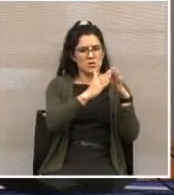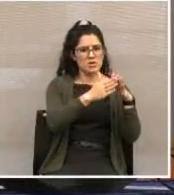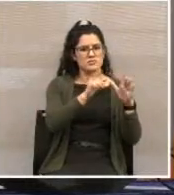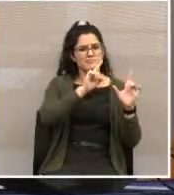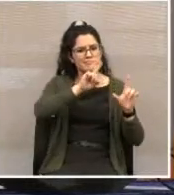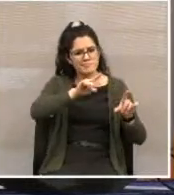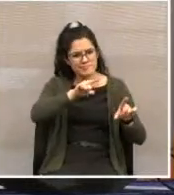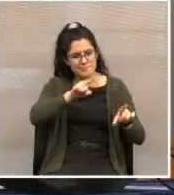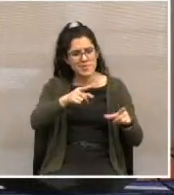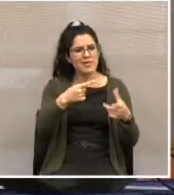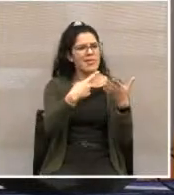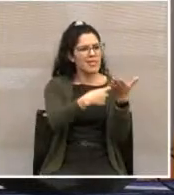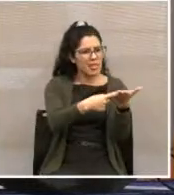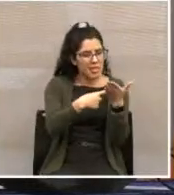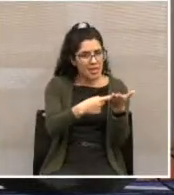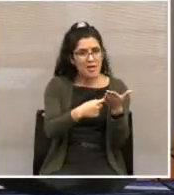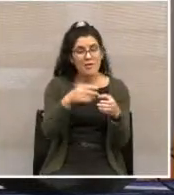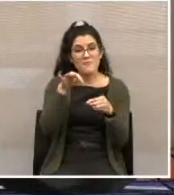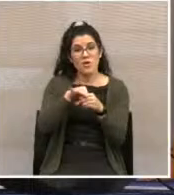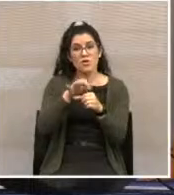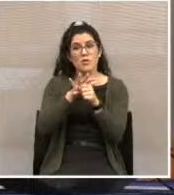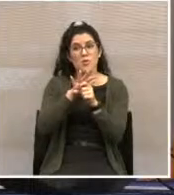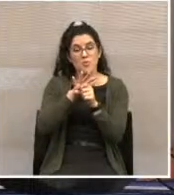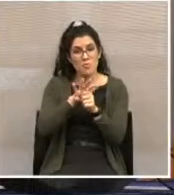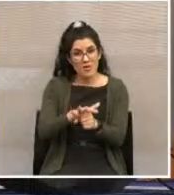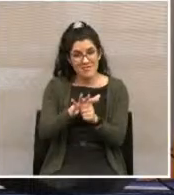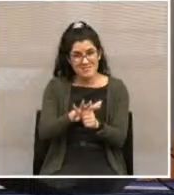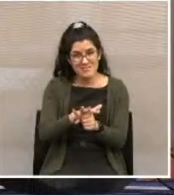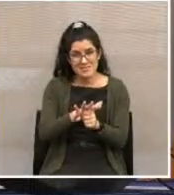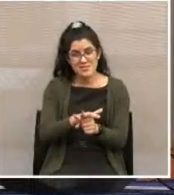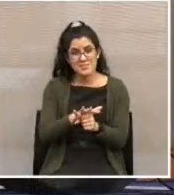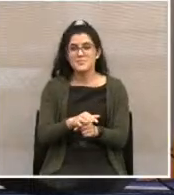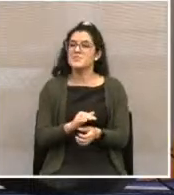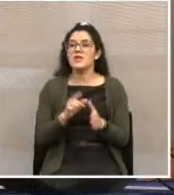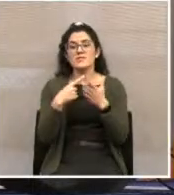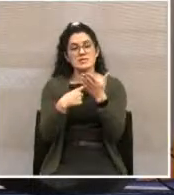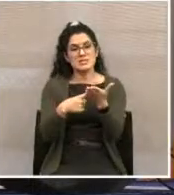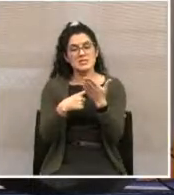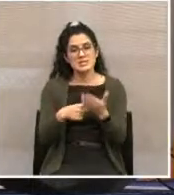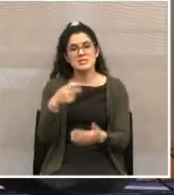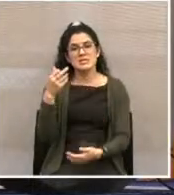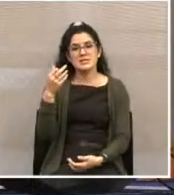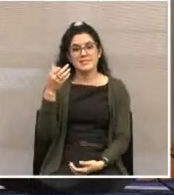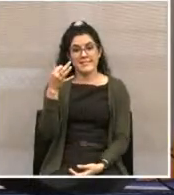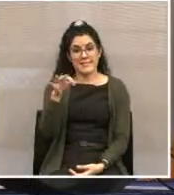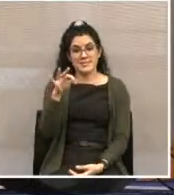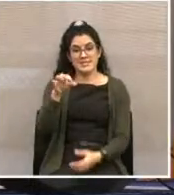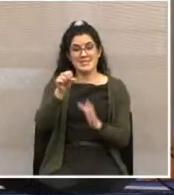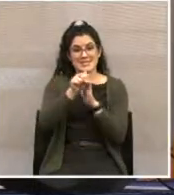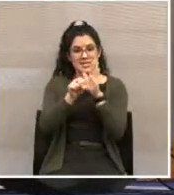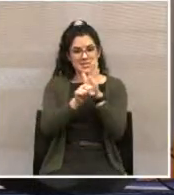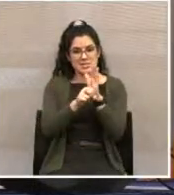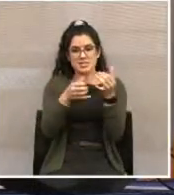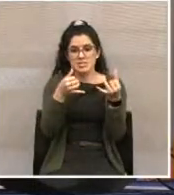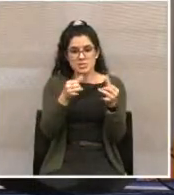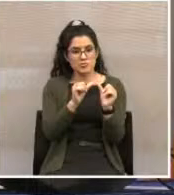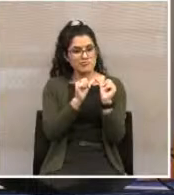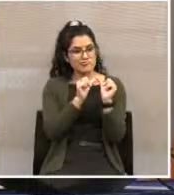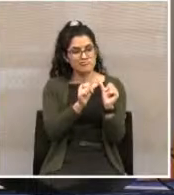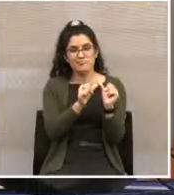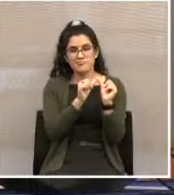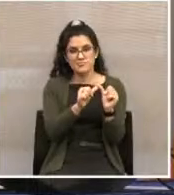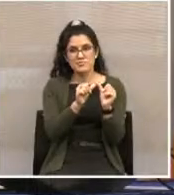talked about voter suppression. We've talked about the 19 states that continue